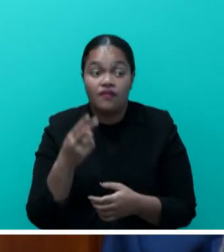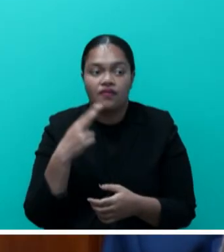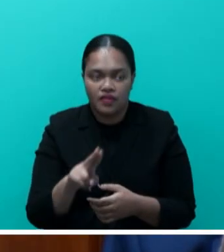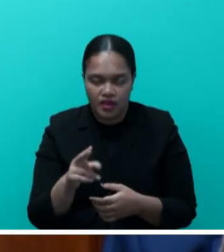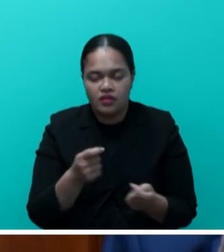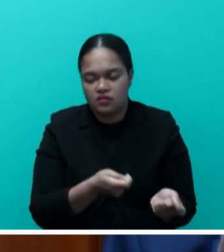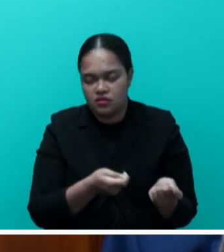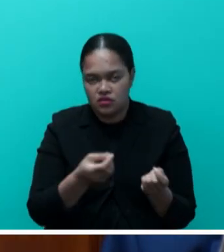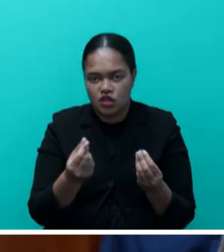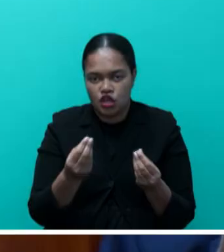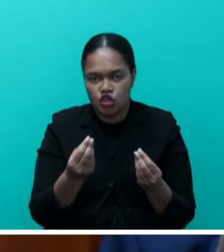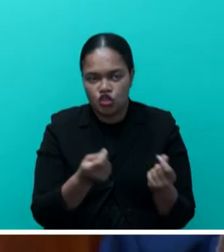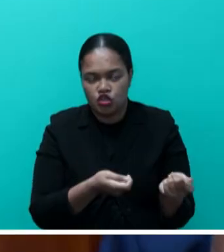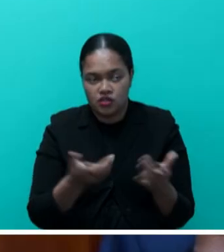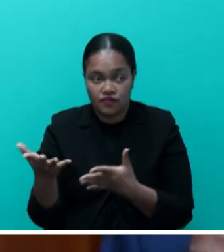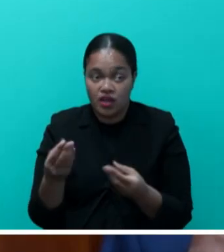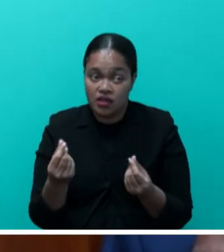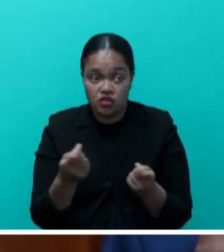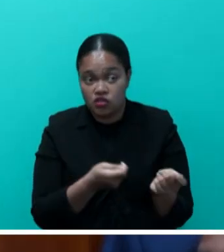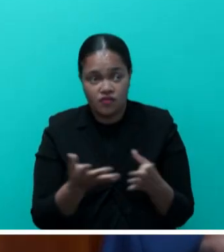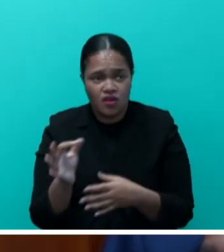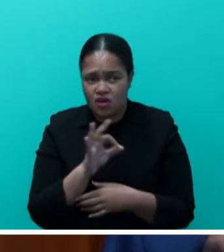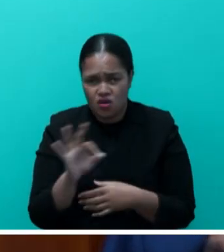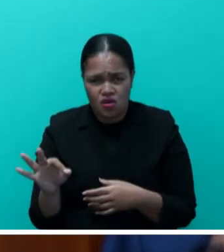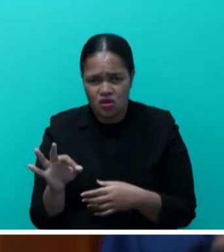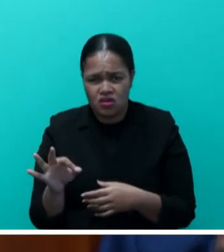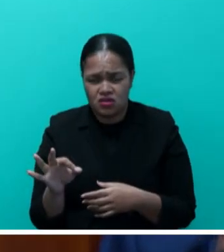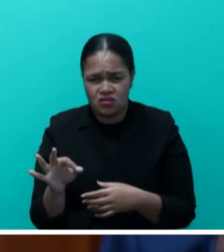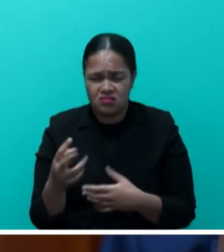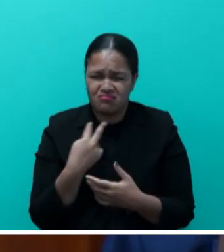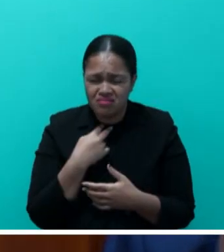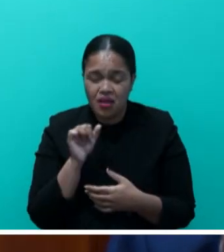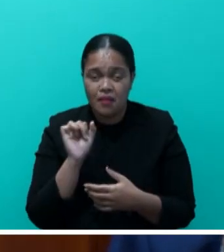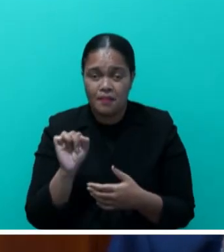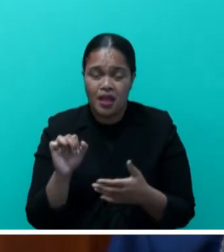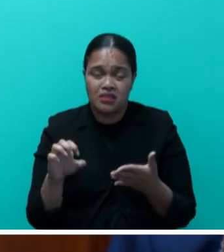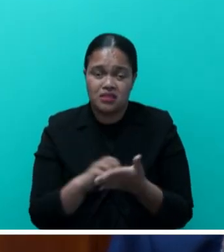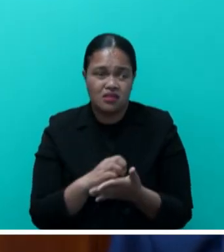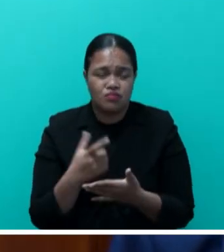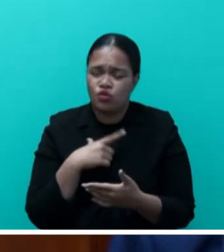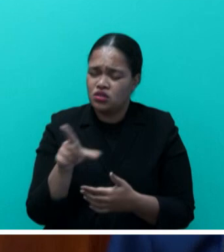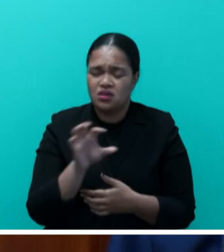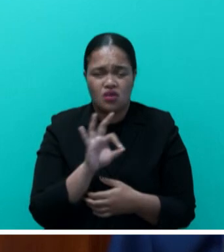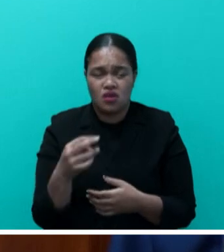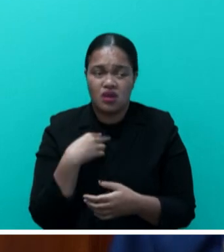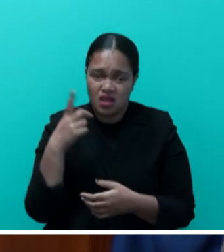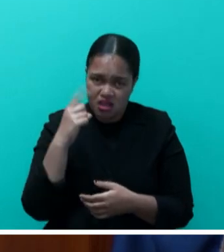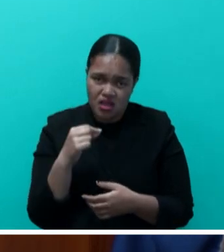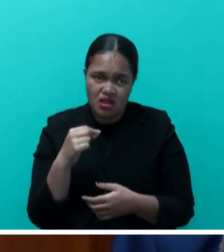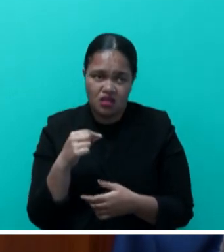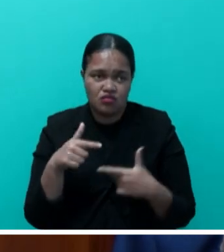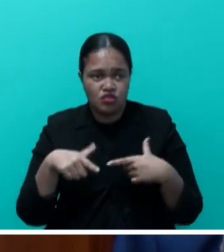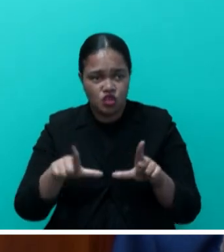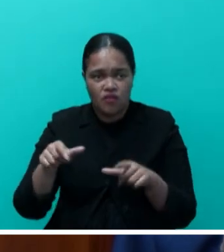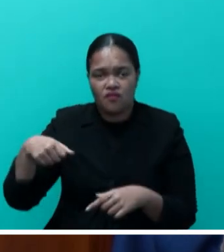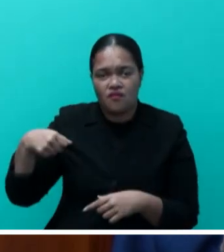transfer. And with the cash transfer, they're not limited to the bus, which is what they didn't do. Now they can travel in the fiber, they can travel